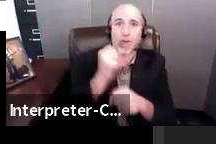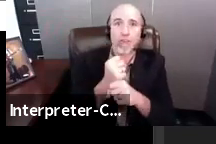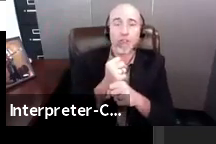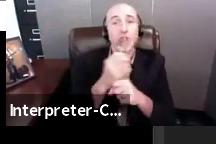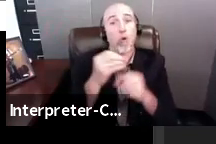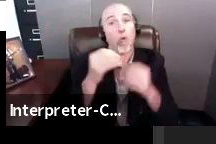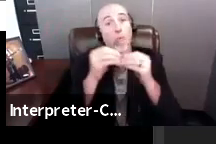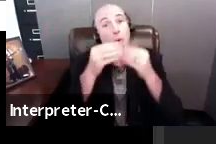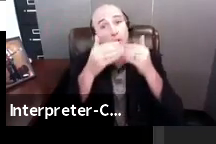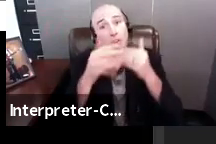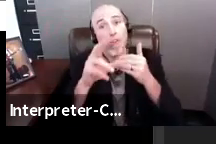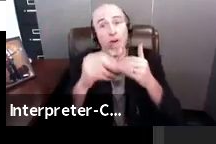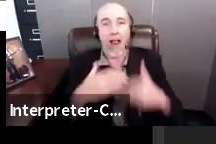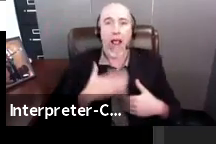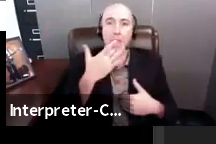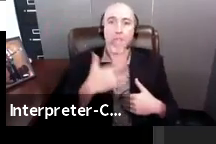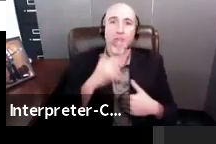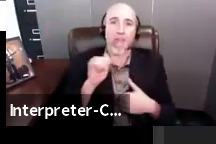Happy birthday, ADA.